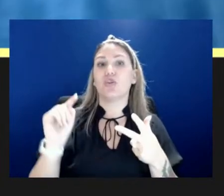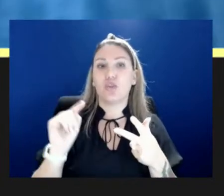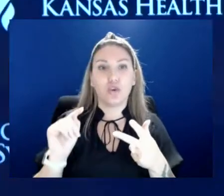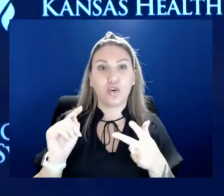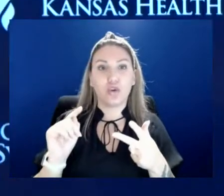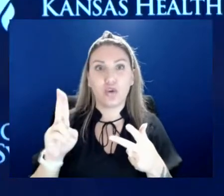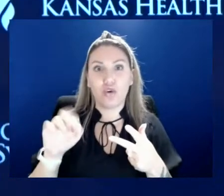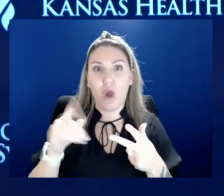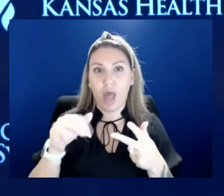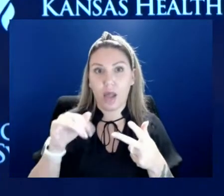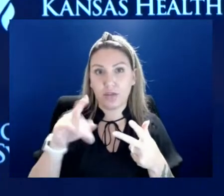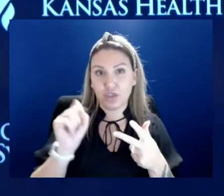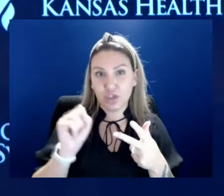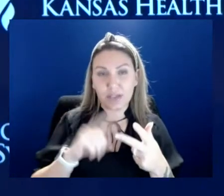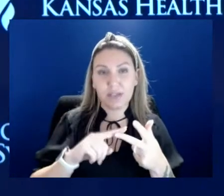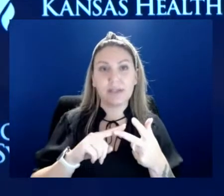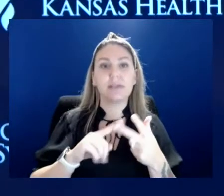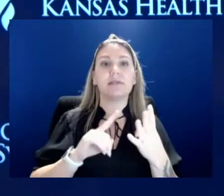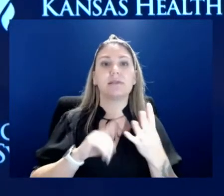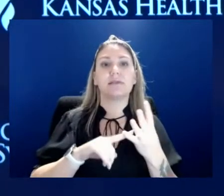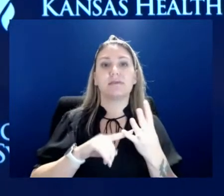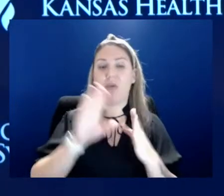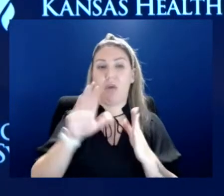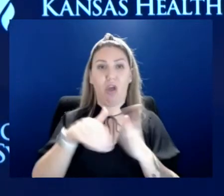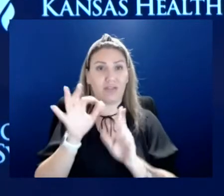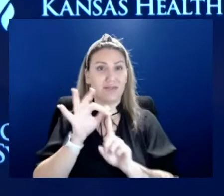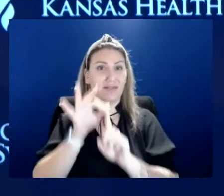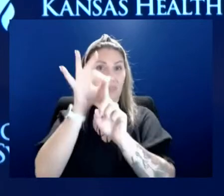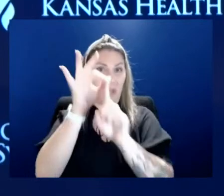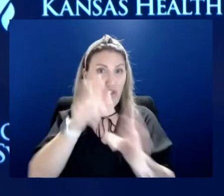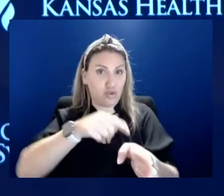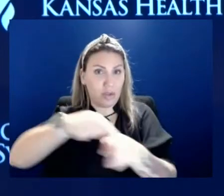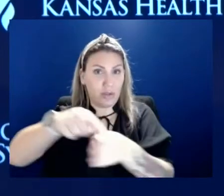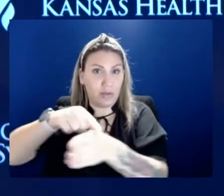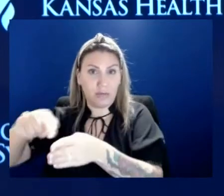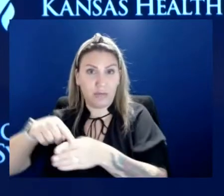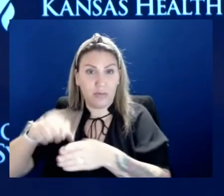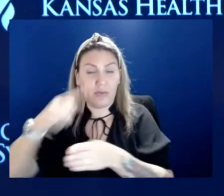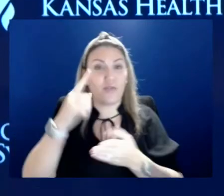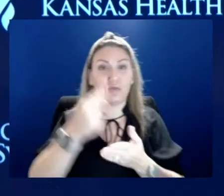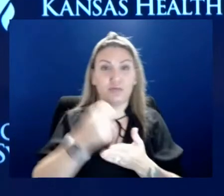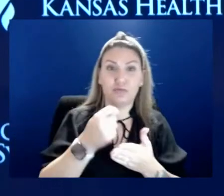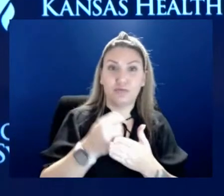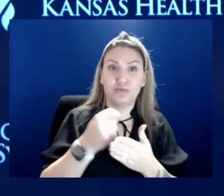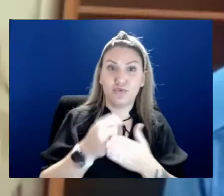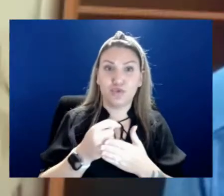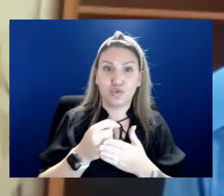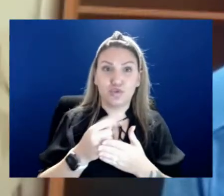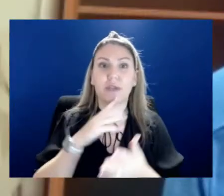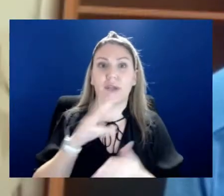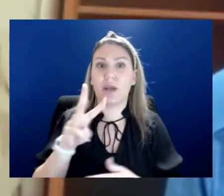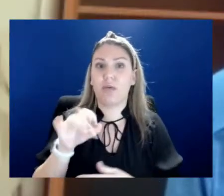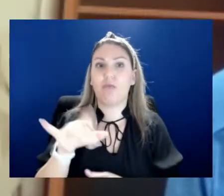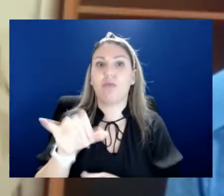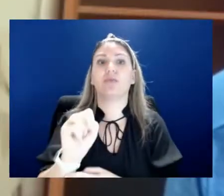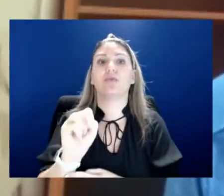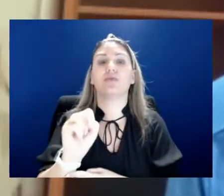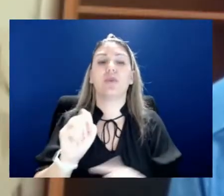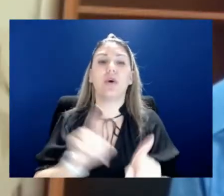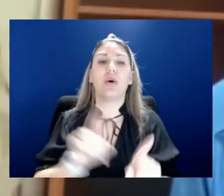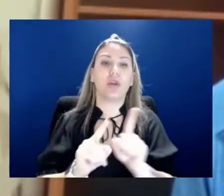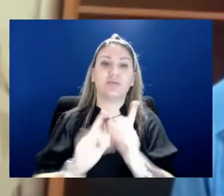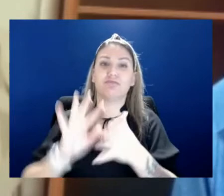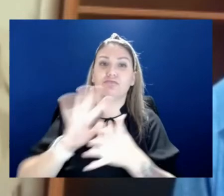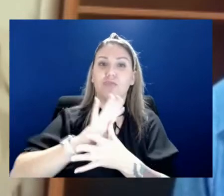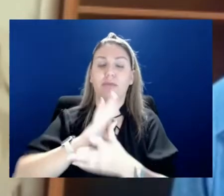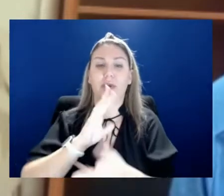specialties of all surgical types to treat combat wounds. We're also organizing our first primary care medical team. Primary care